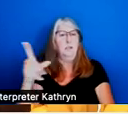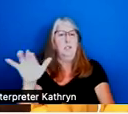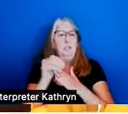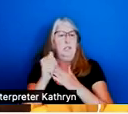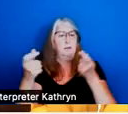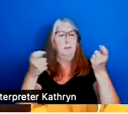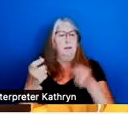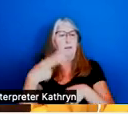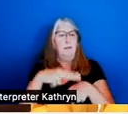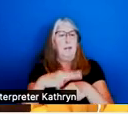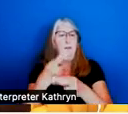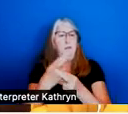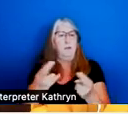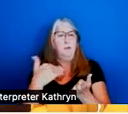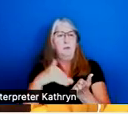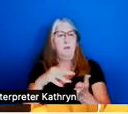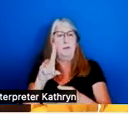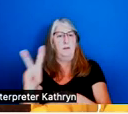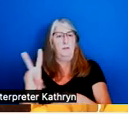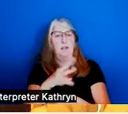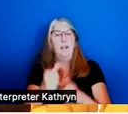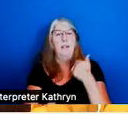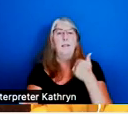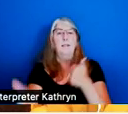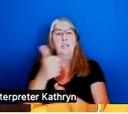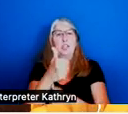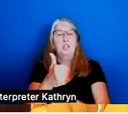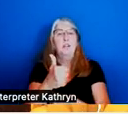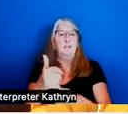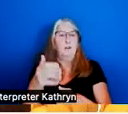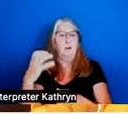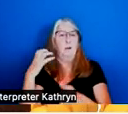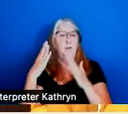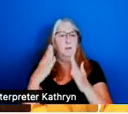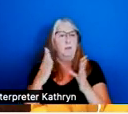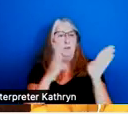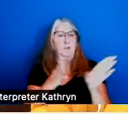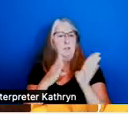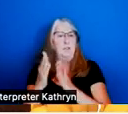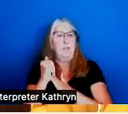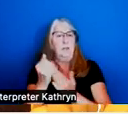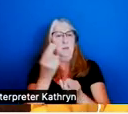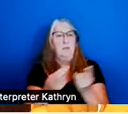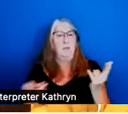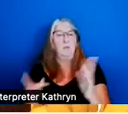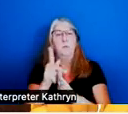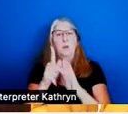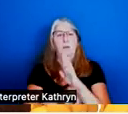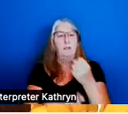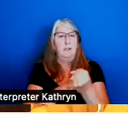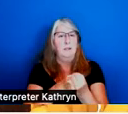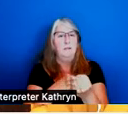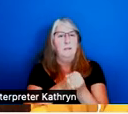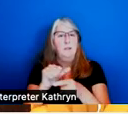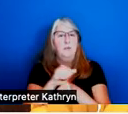Violence as its Chief Executive Officer, strategically guiding its resources, policy